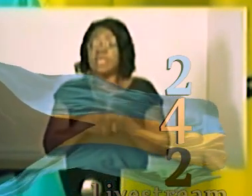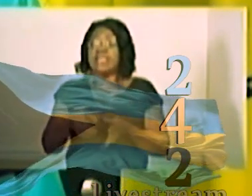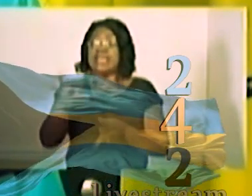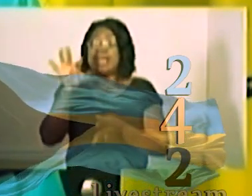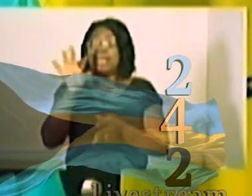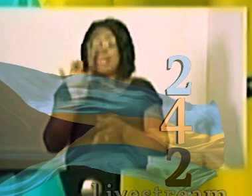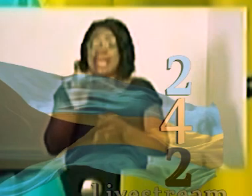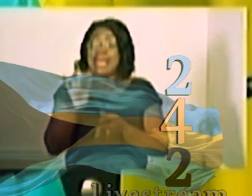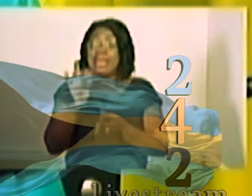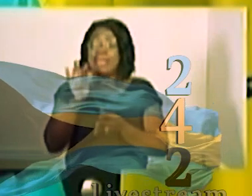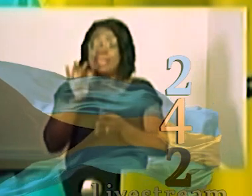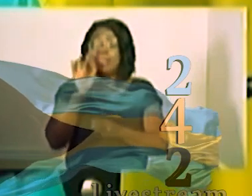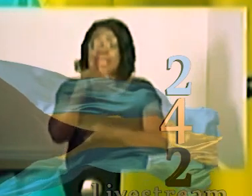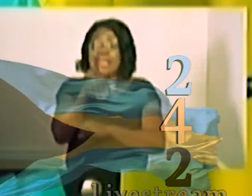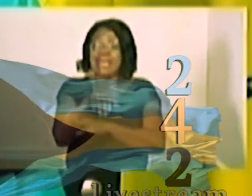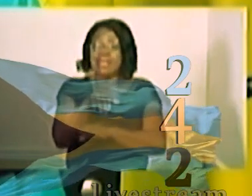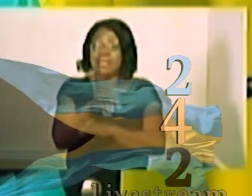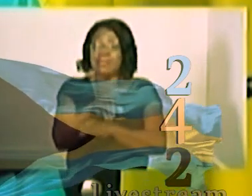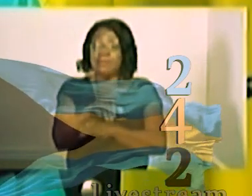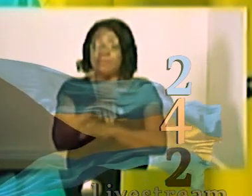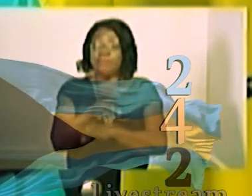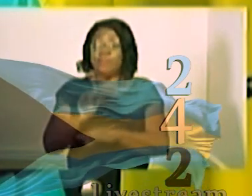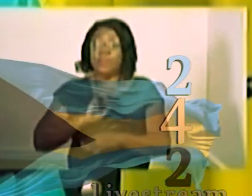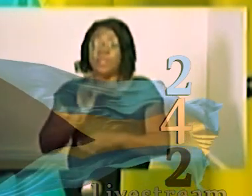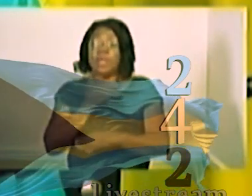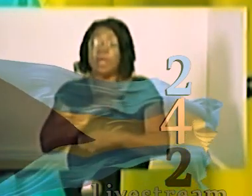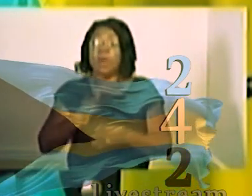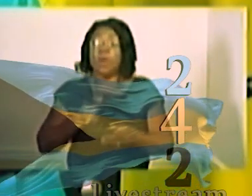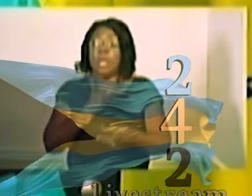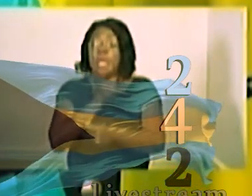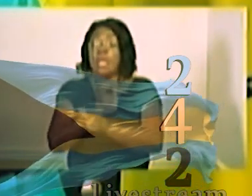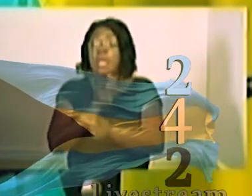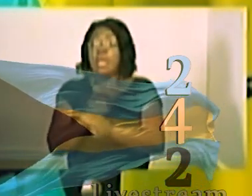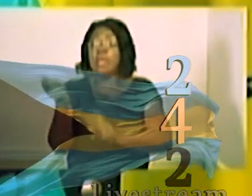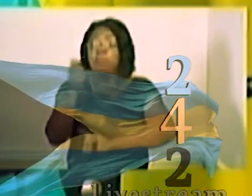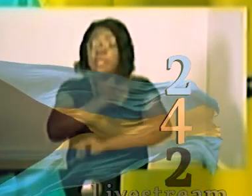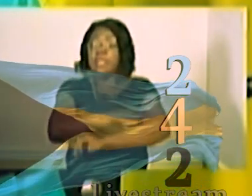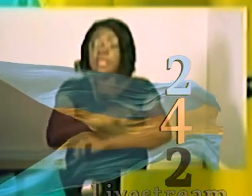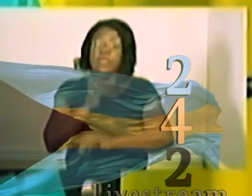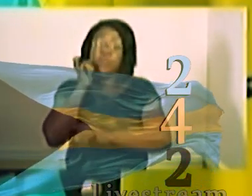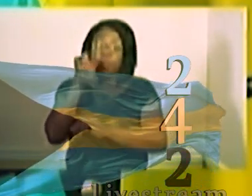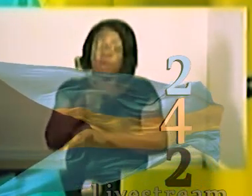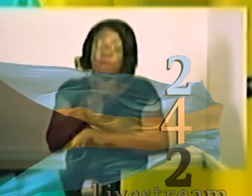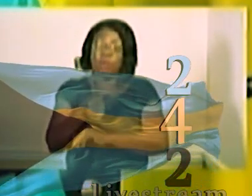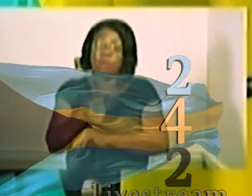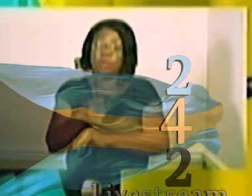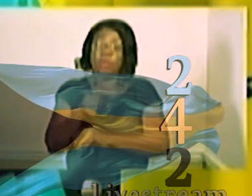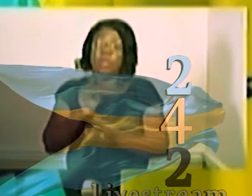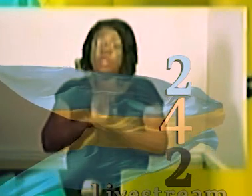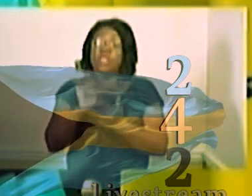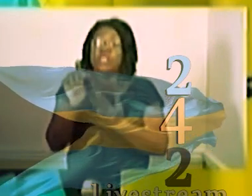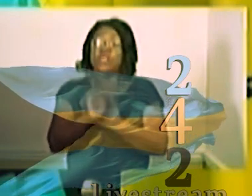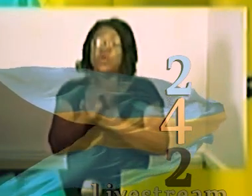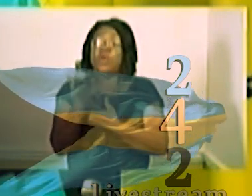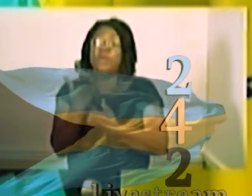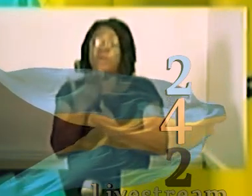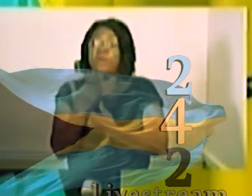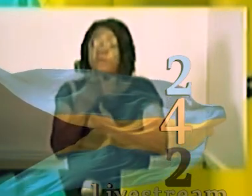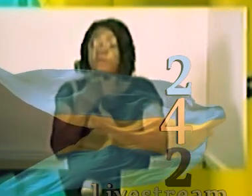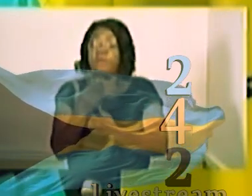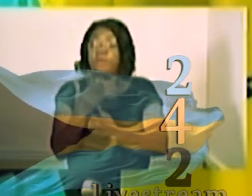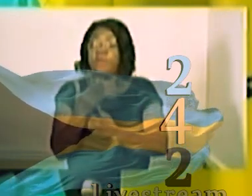9 p.m. tonight. Our Labor Day tomorrow, June 5th. You